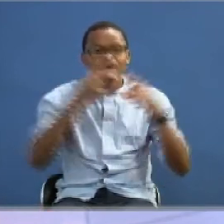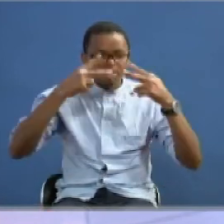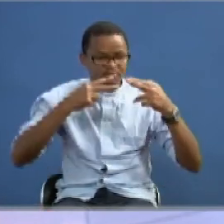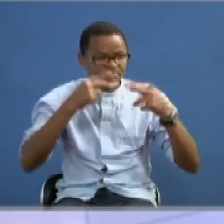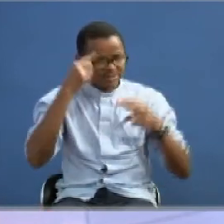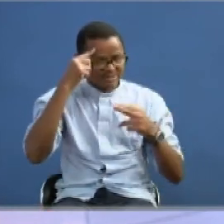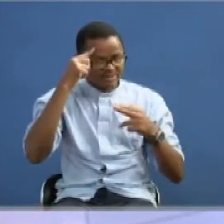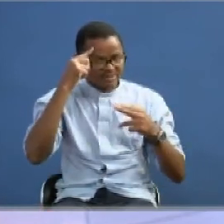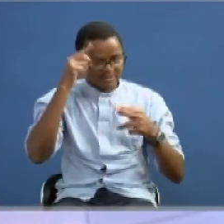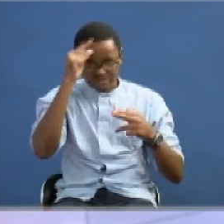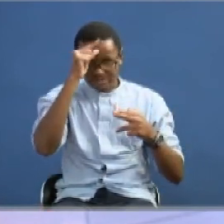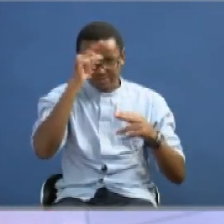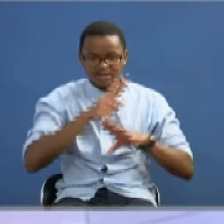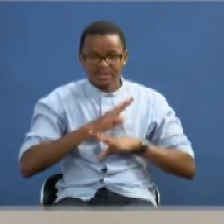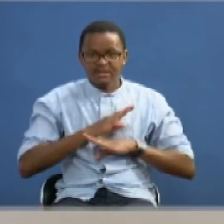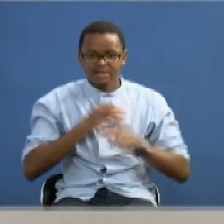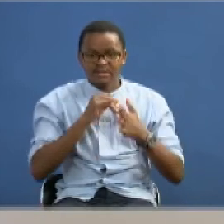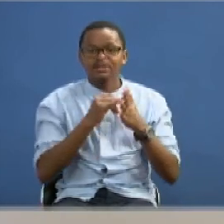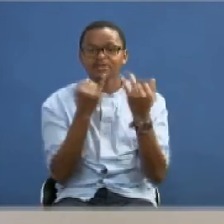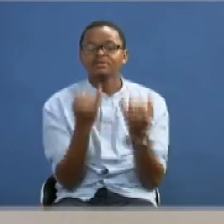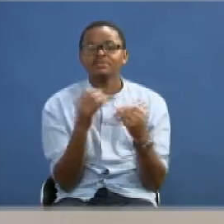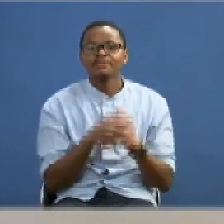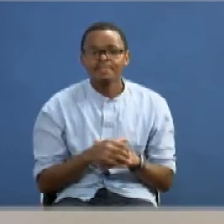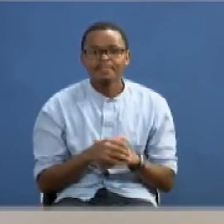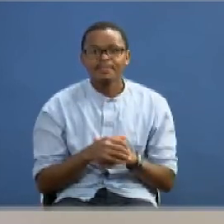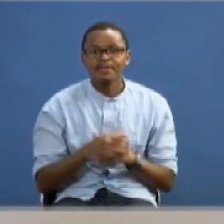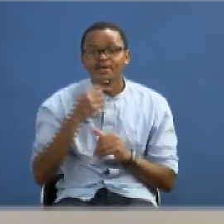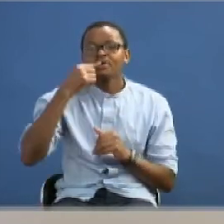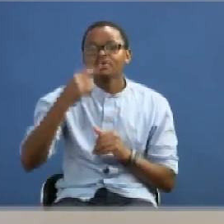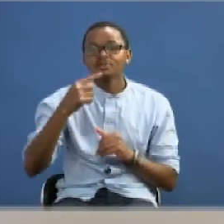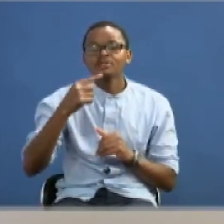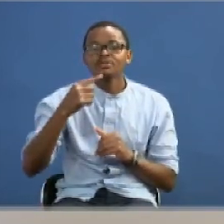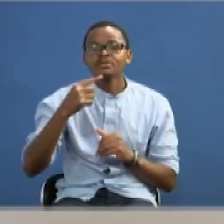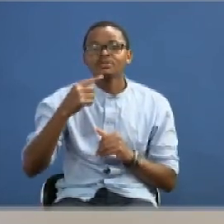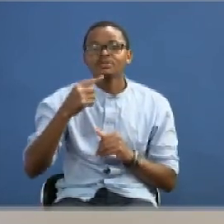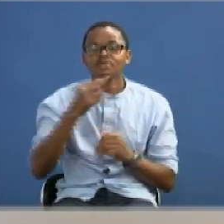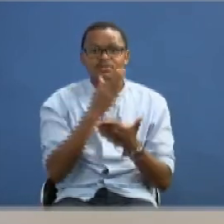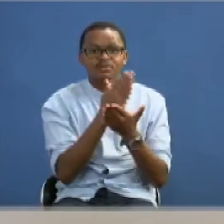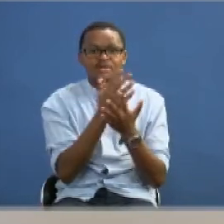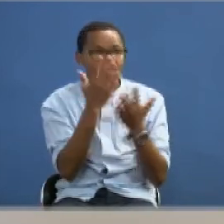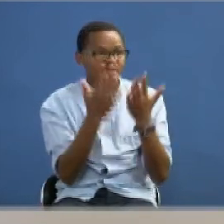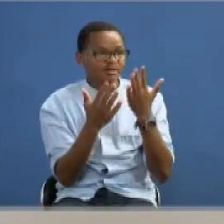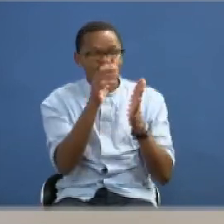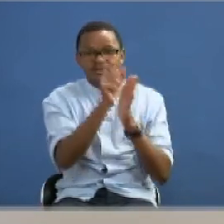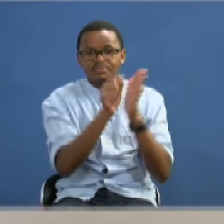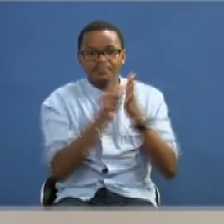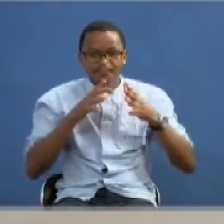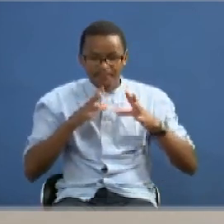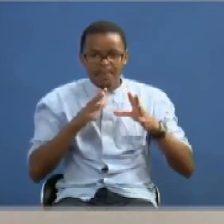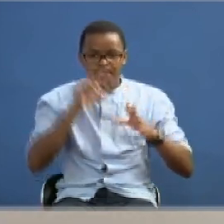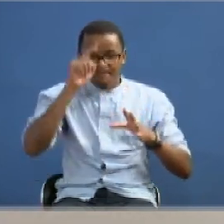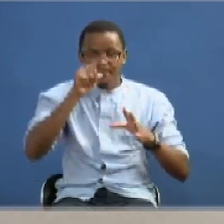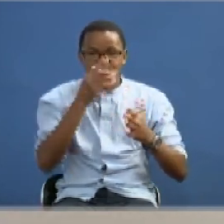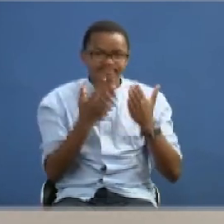you think the government is doing enough as it is? I would say is really a balancing act. People have to